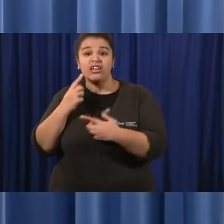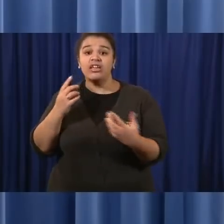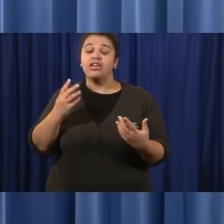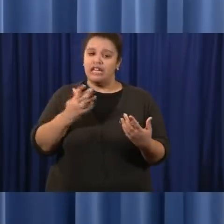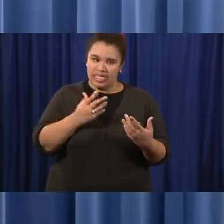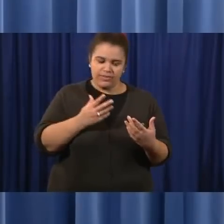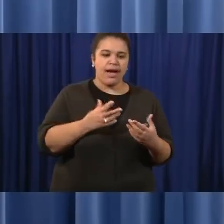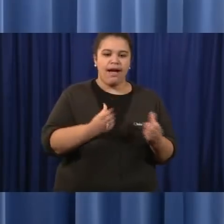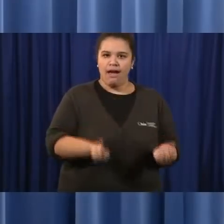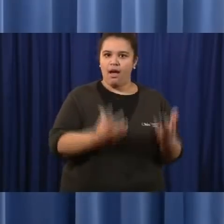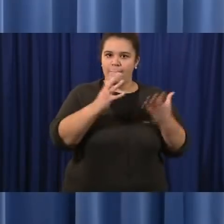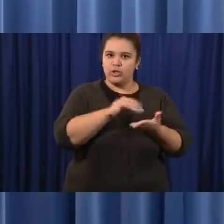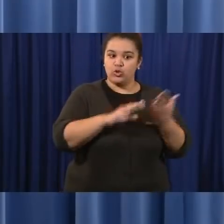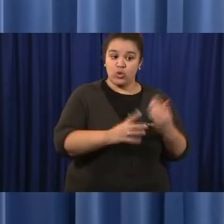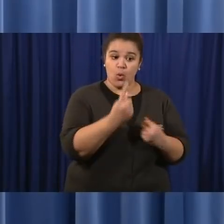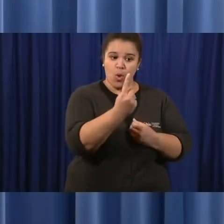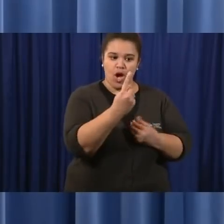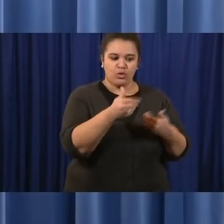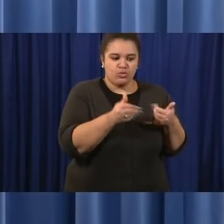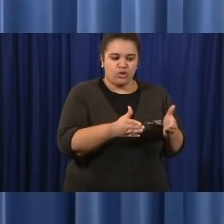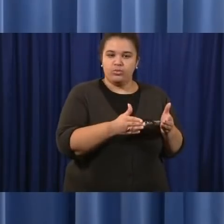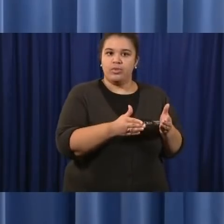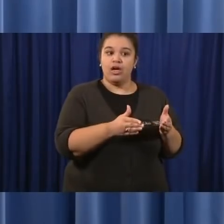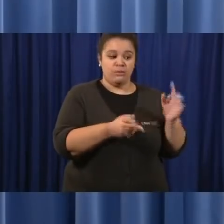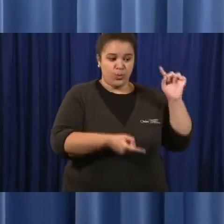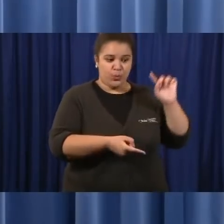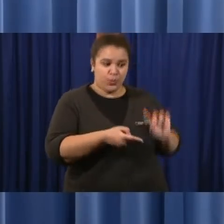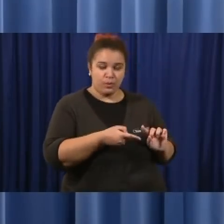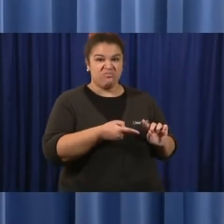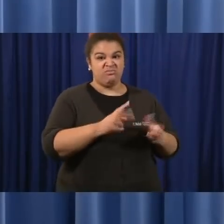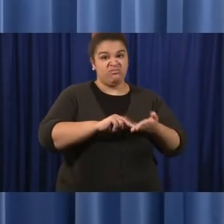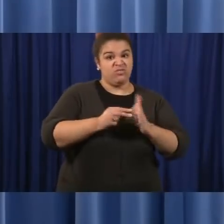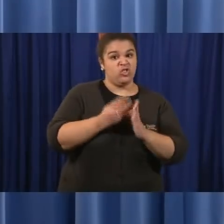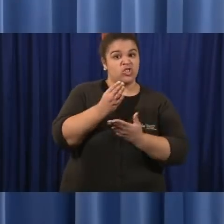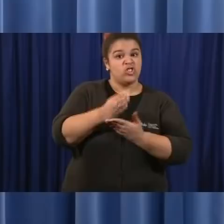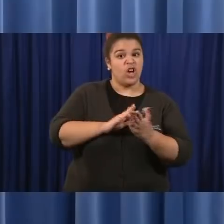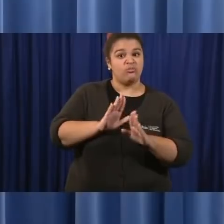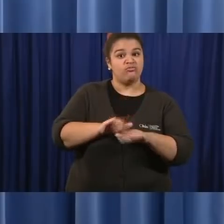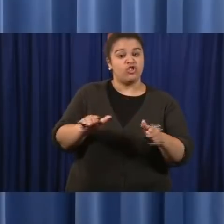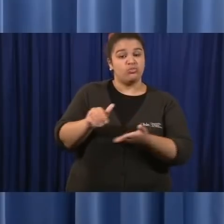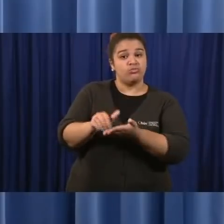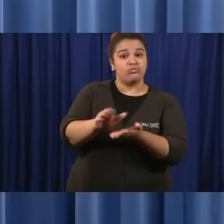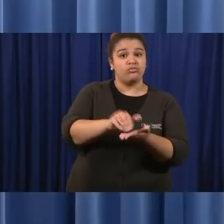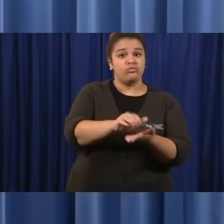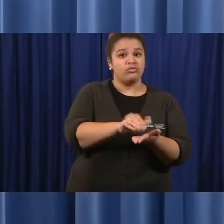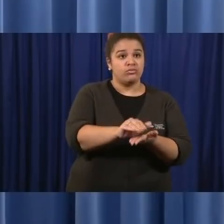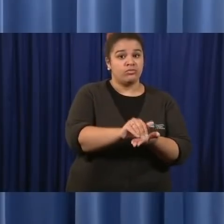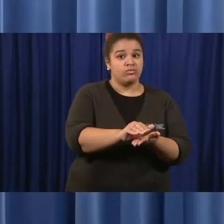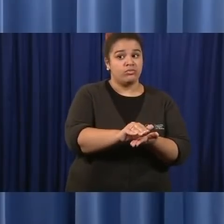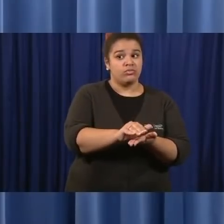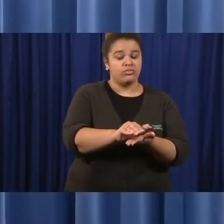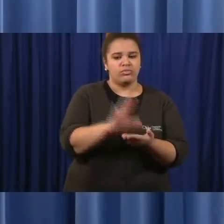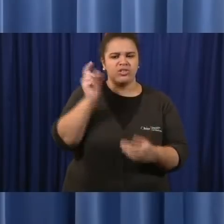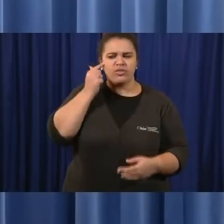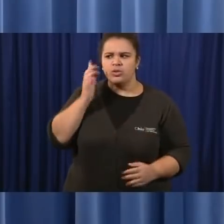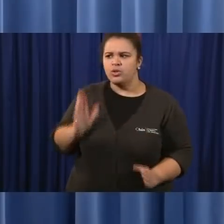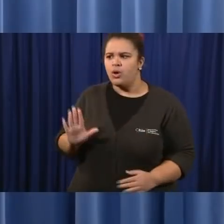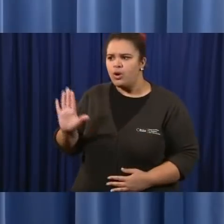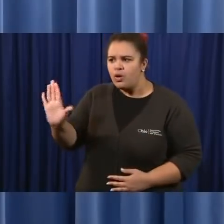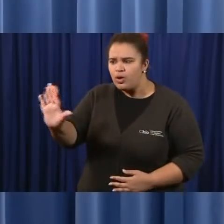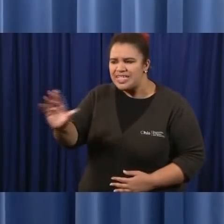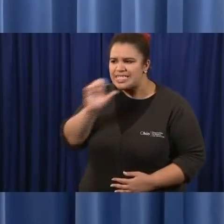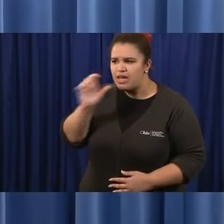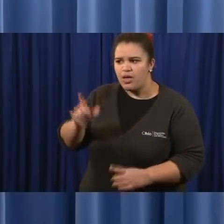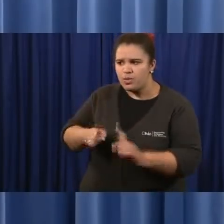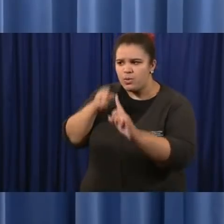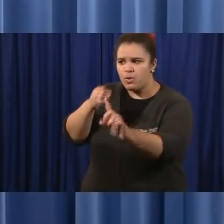the amount of kids could be taken. And have you thought of that perhaps? It's certainly not our goal to have